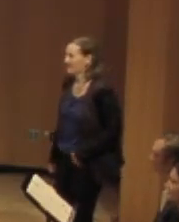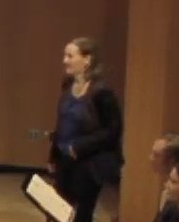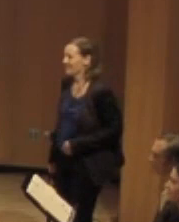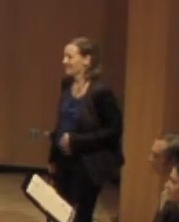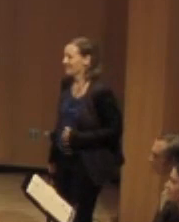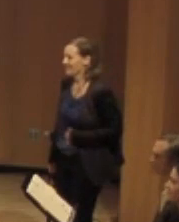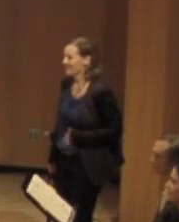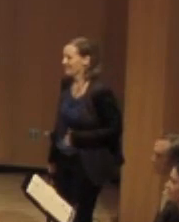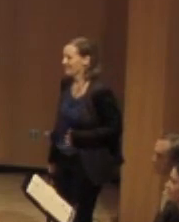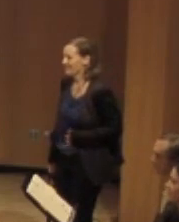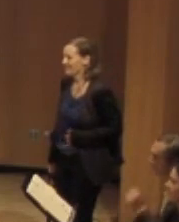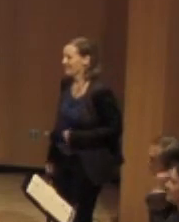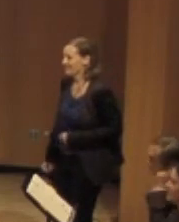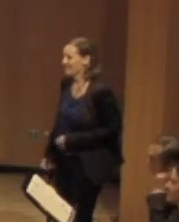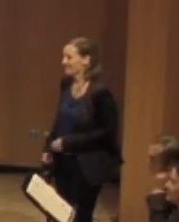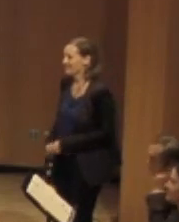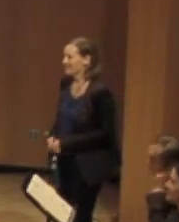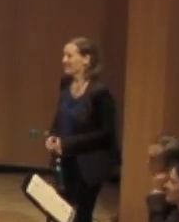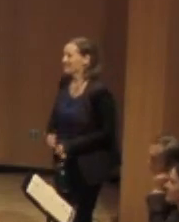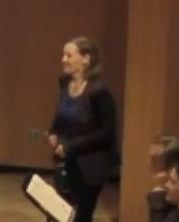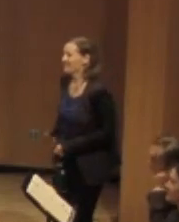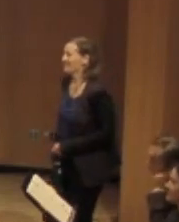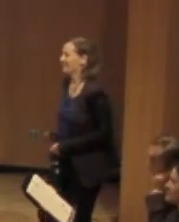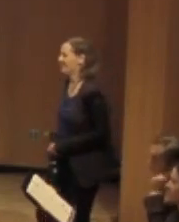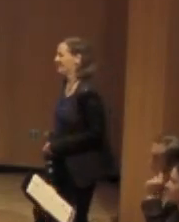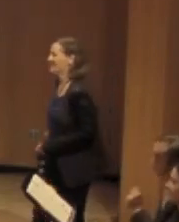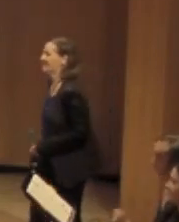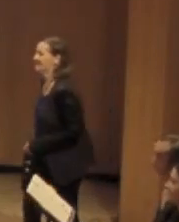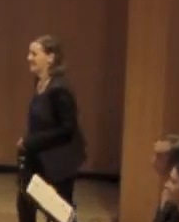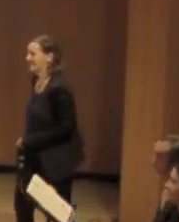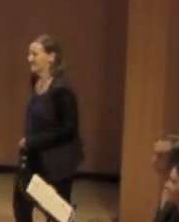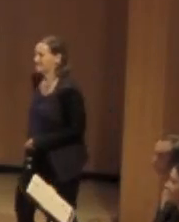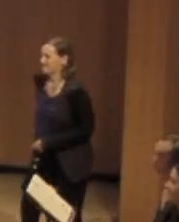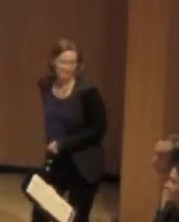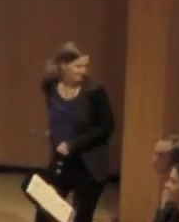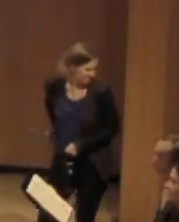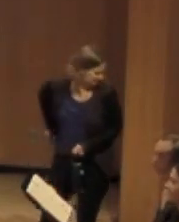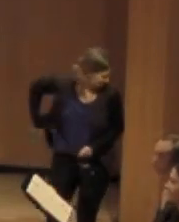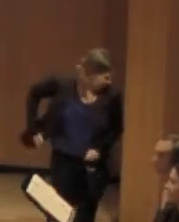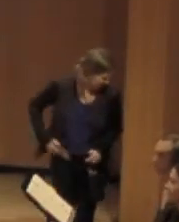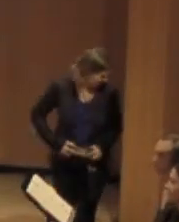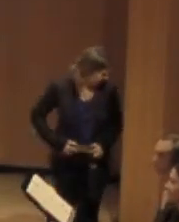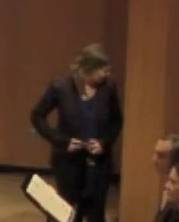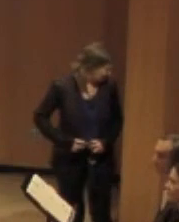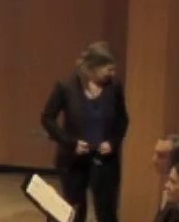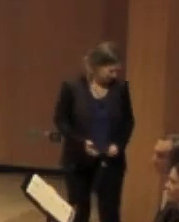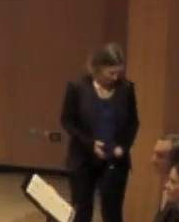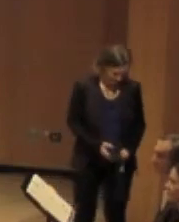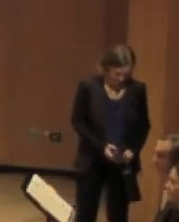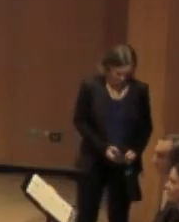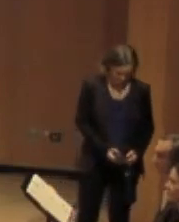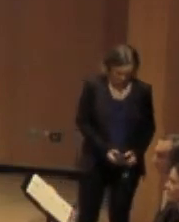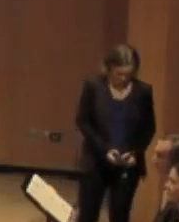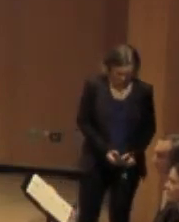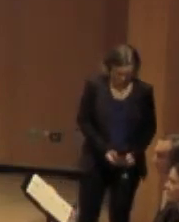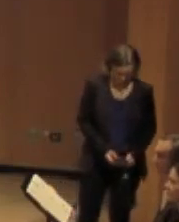and we can sit a little bit like this if you just sit between them and then